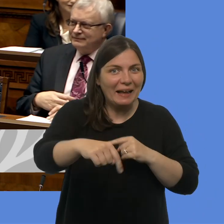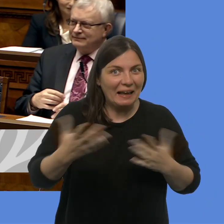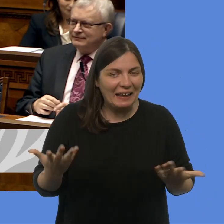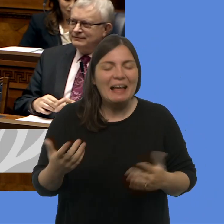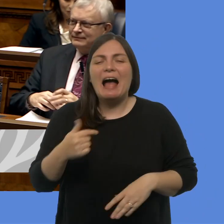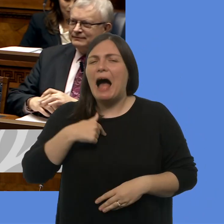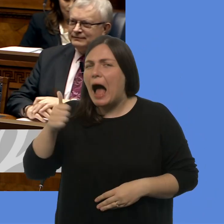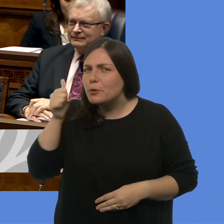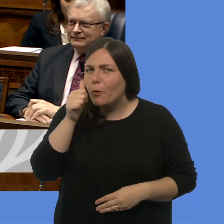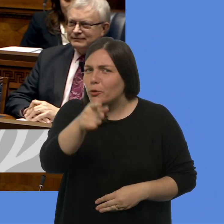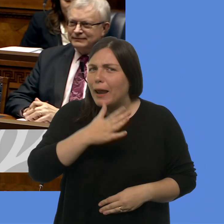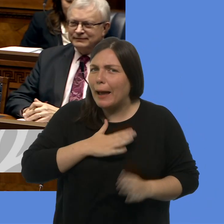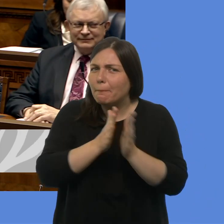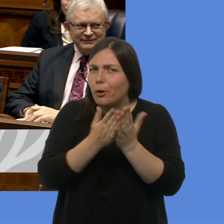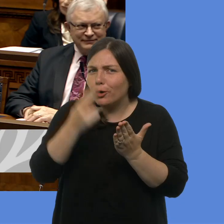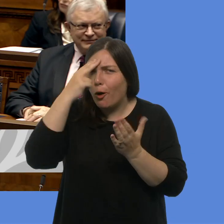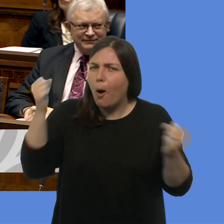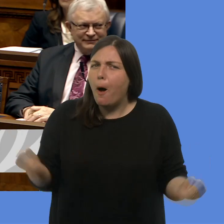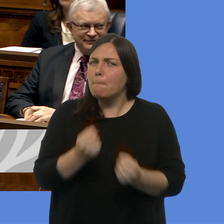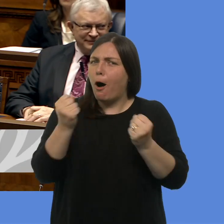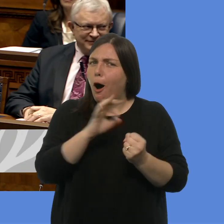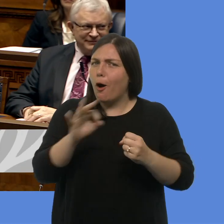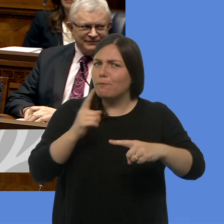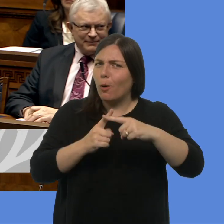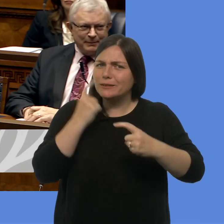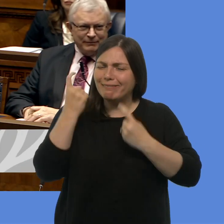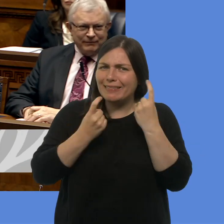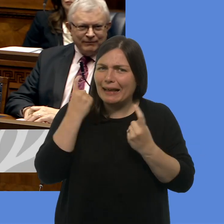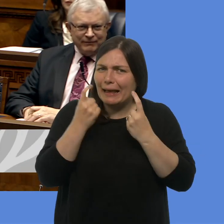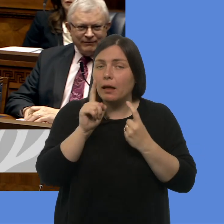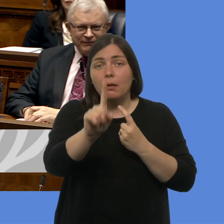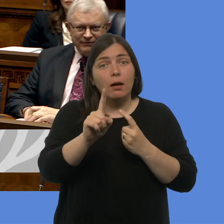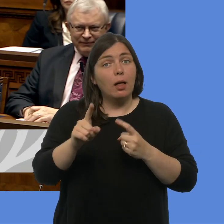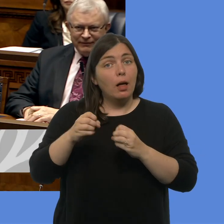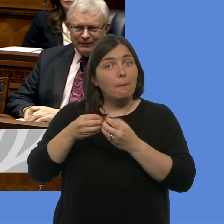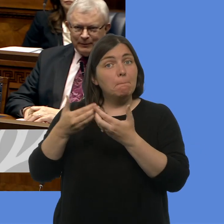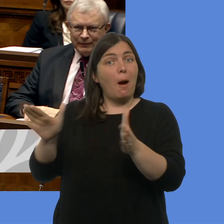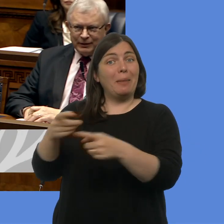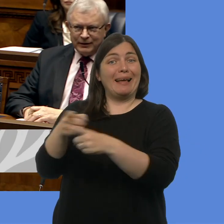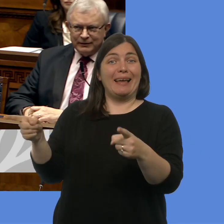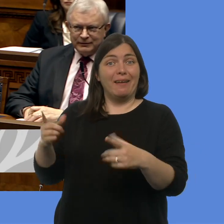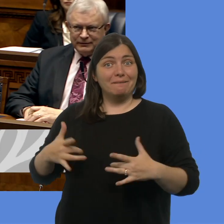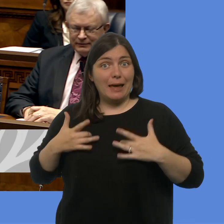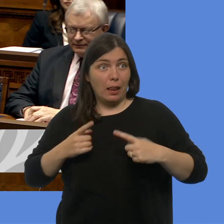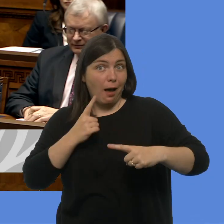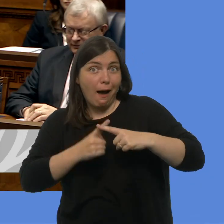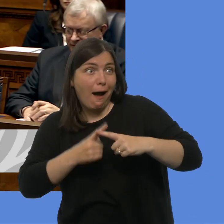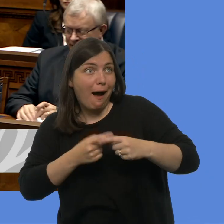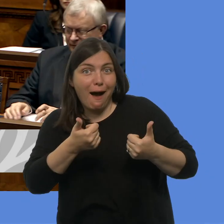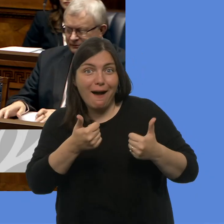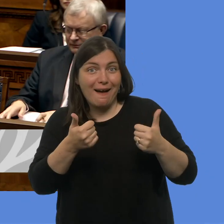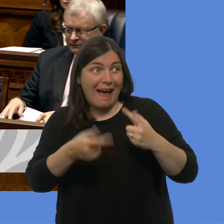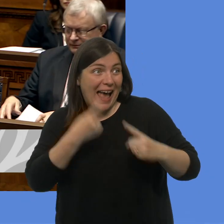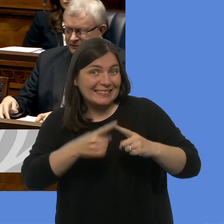of the power of positive thinking. When it comes to the public out there, they're much less positive about delivery by the executive. In fact, there